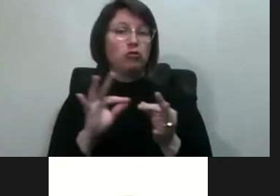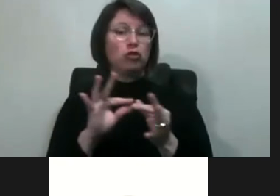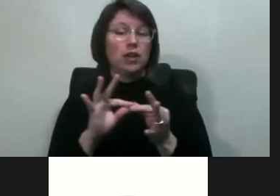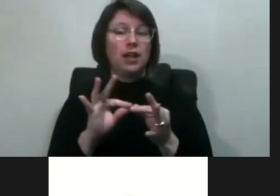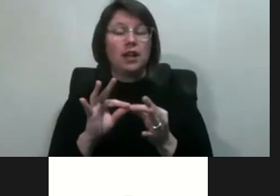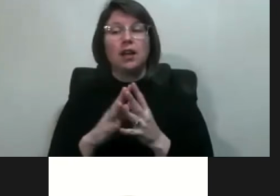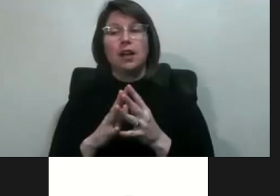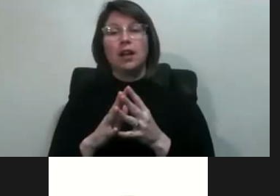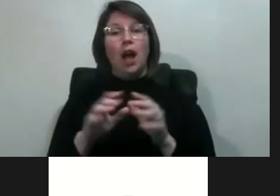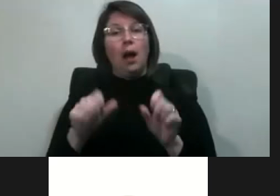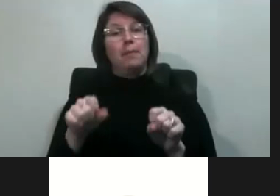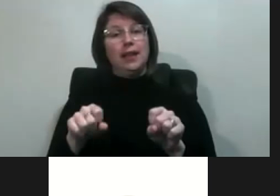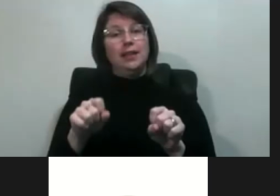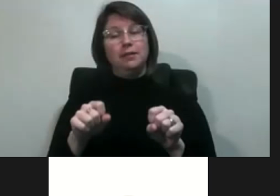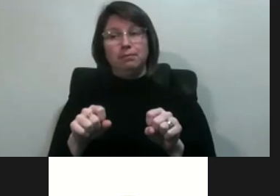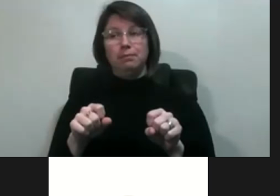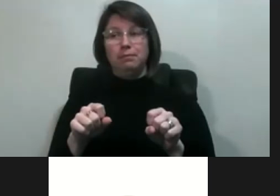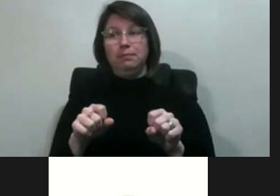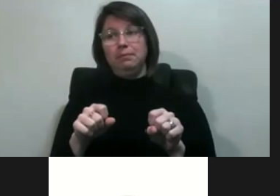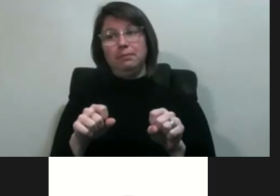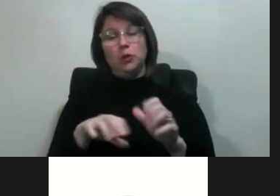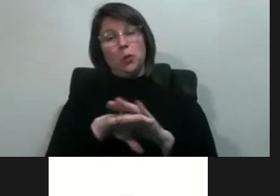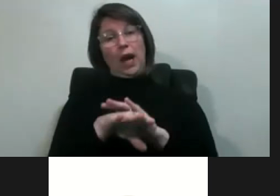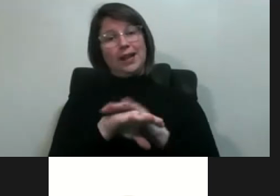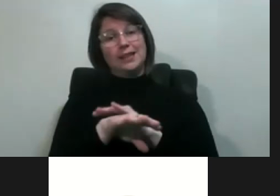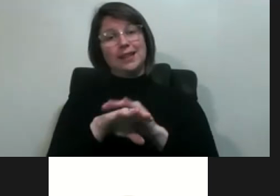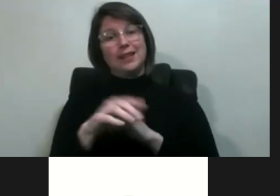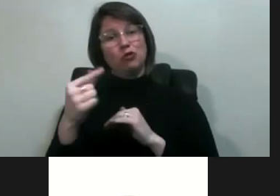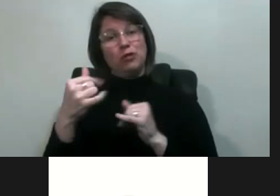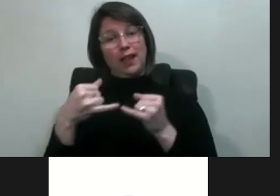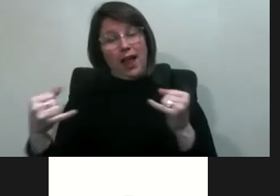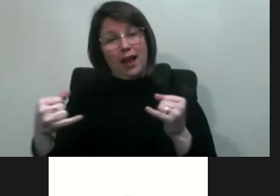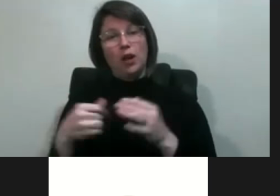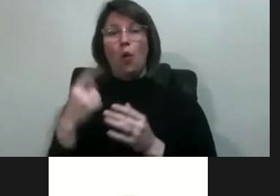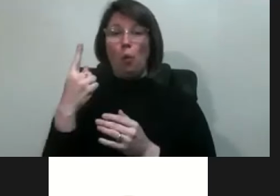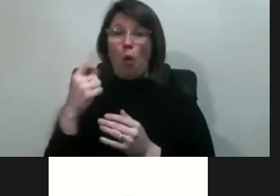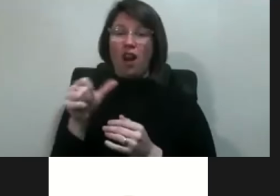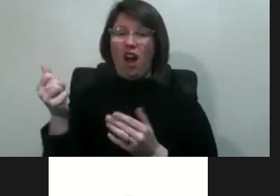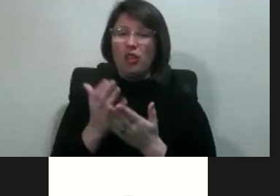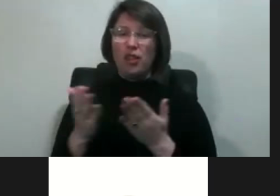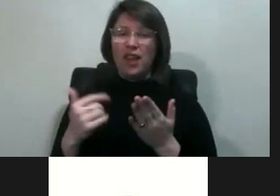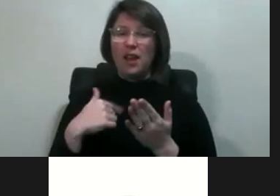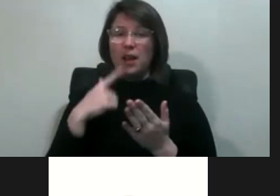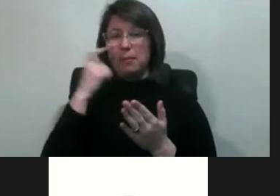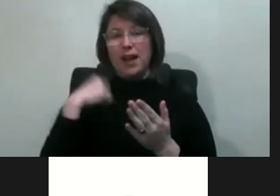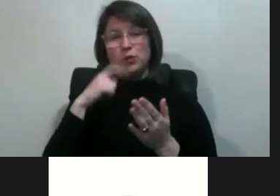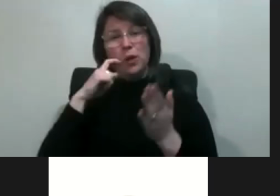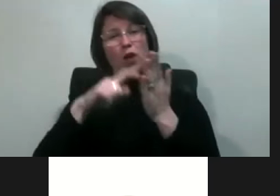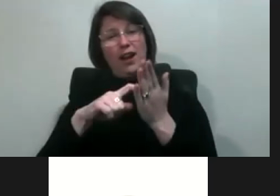know, ability to access the green line. But one of the other things, because we recognize that that